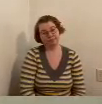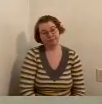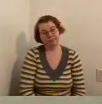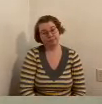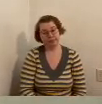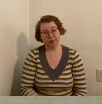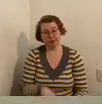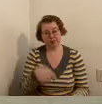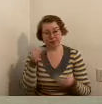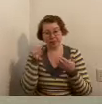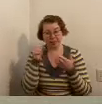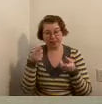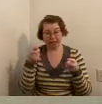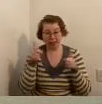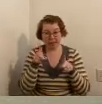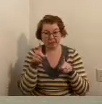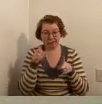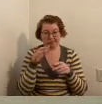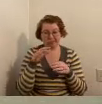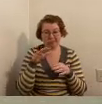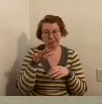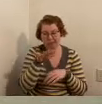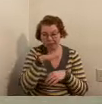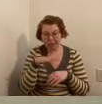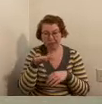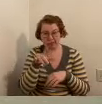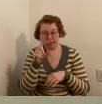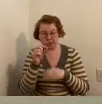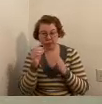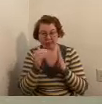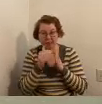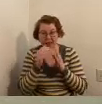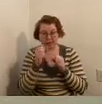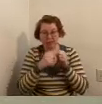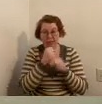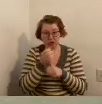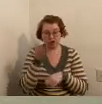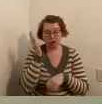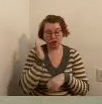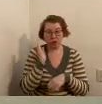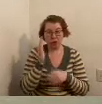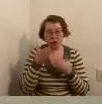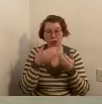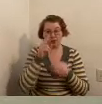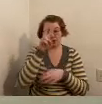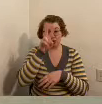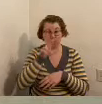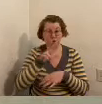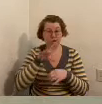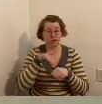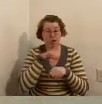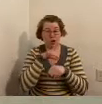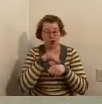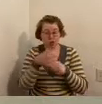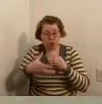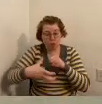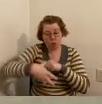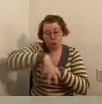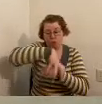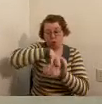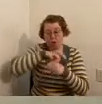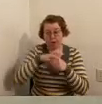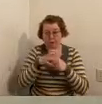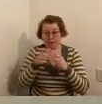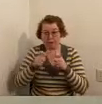So this happened about 20,000 years ago, that almost 2/3 of the Earth was covered